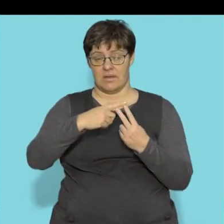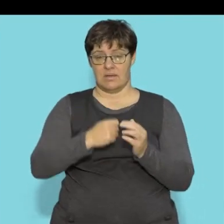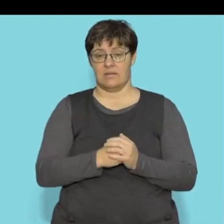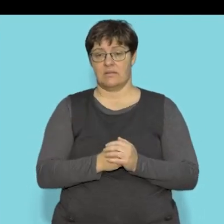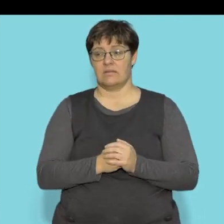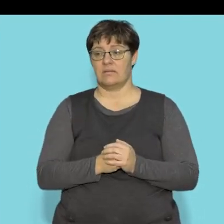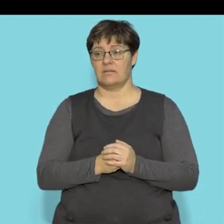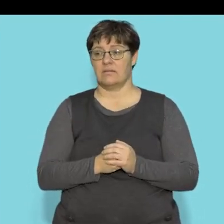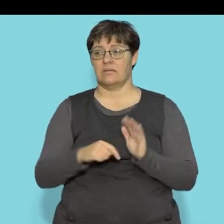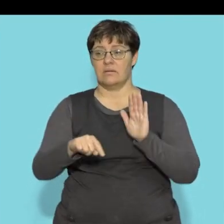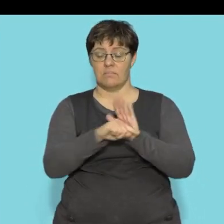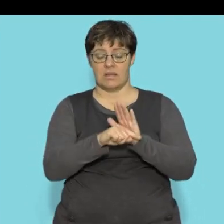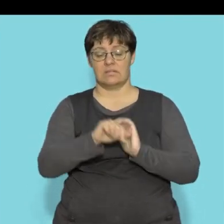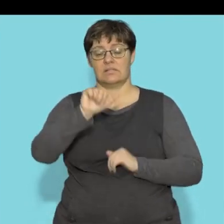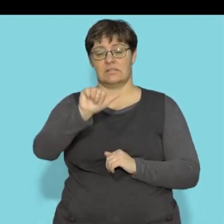12,250 pi